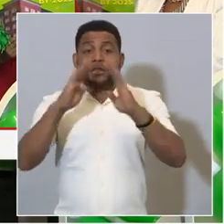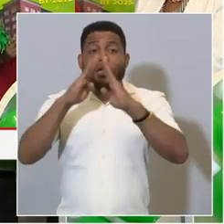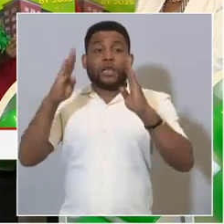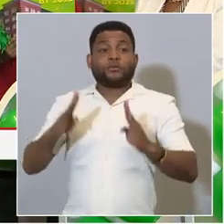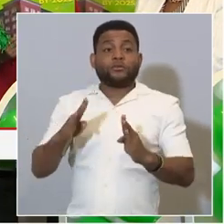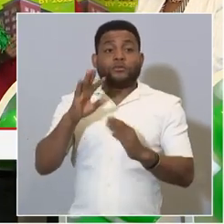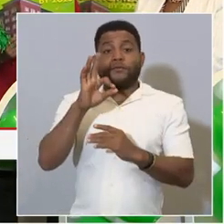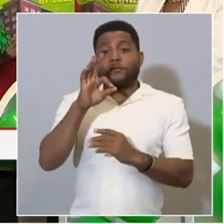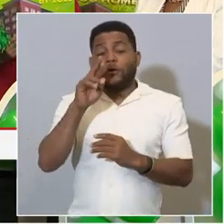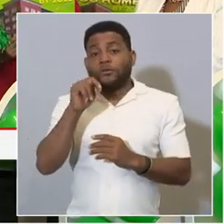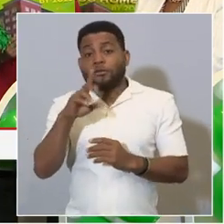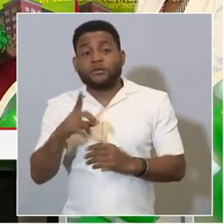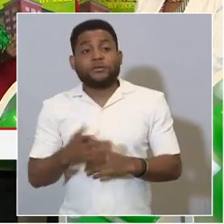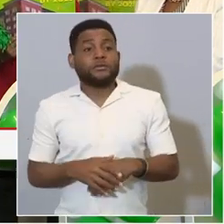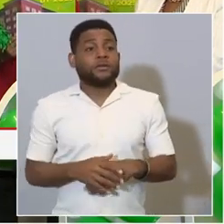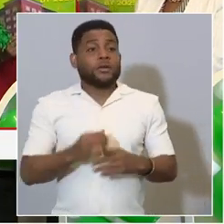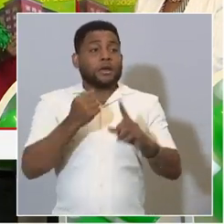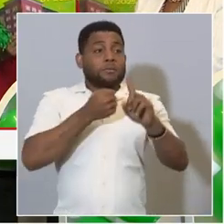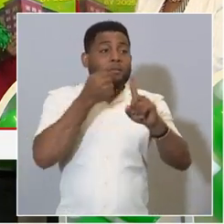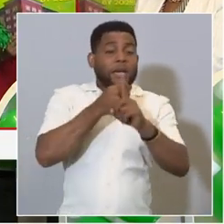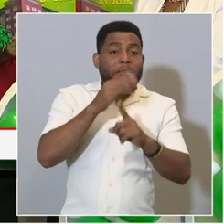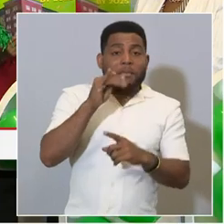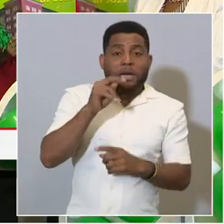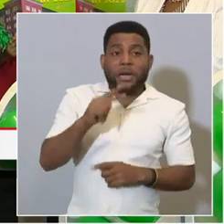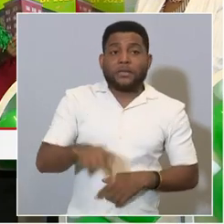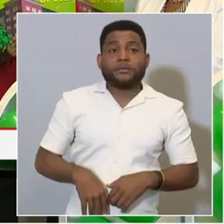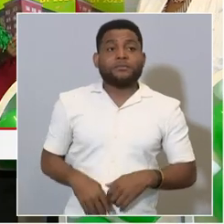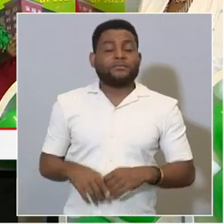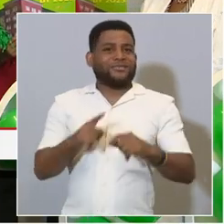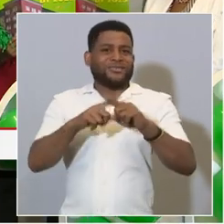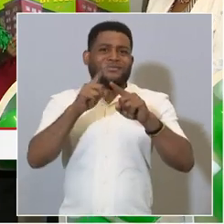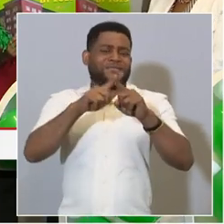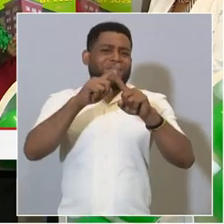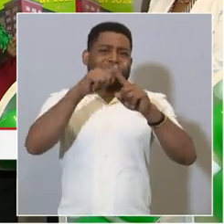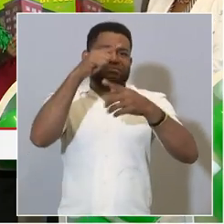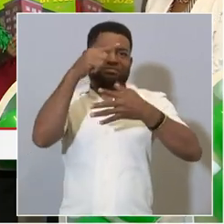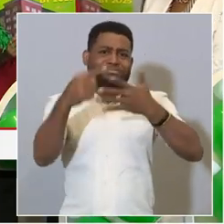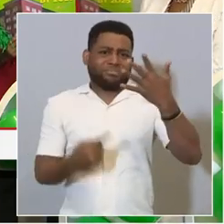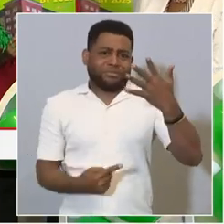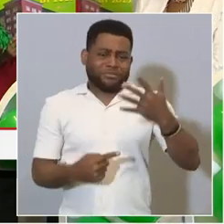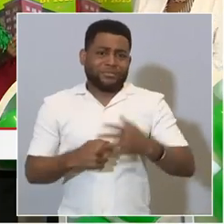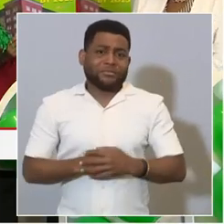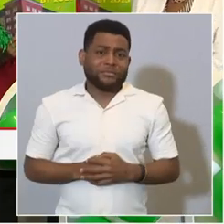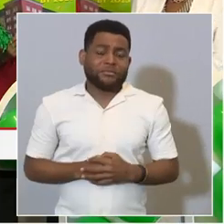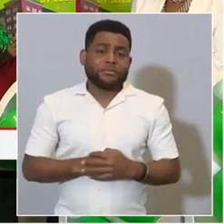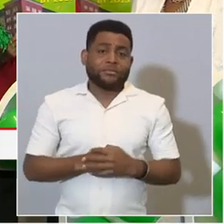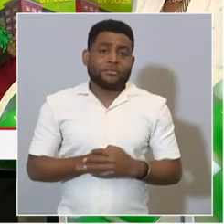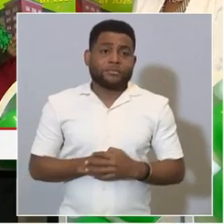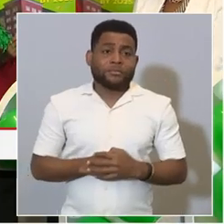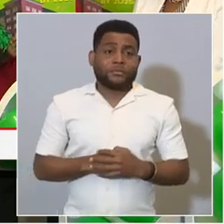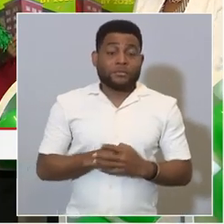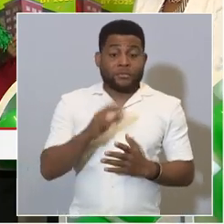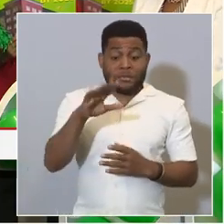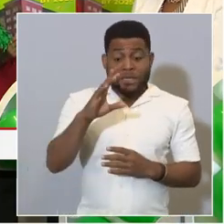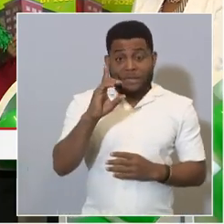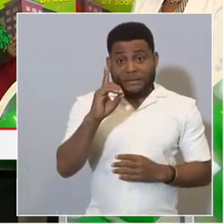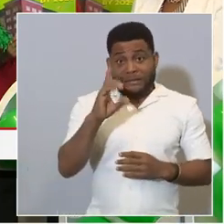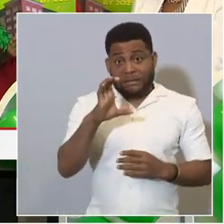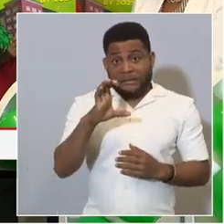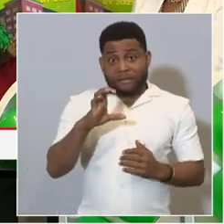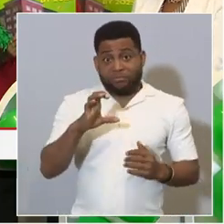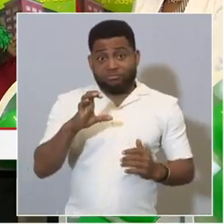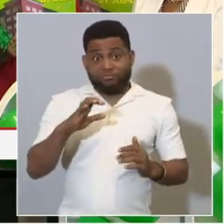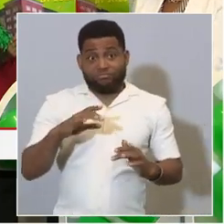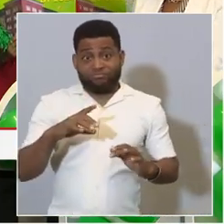bonds, and community development block grants. When it comes to affordable housing, DHCD is not only investing in bricks and mortar, but we're